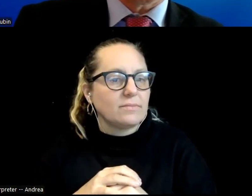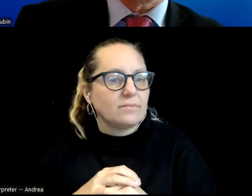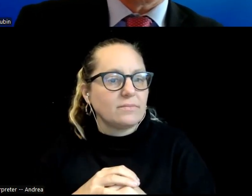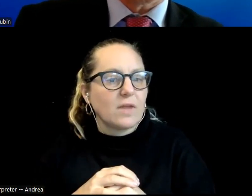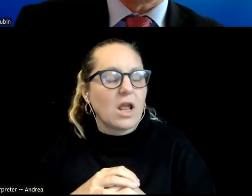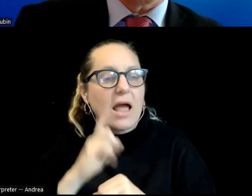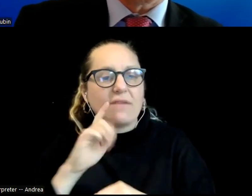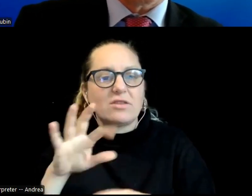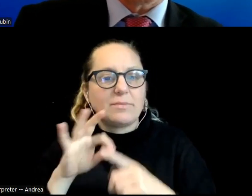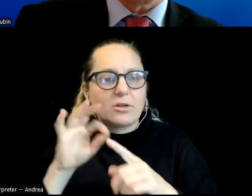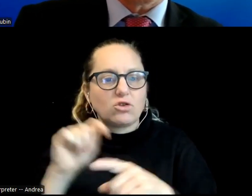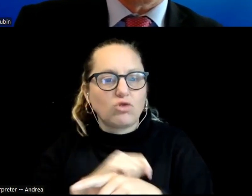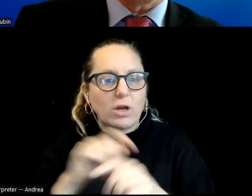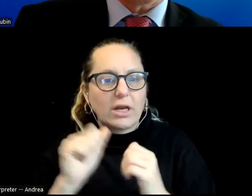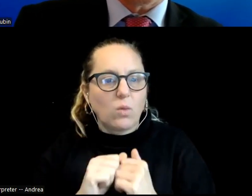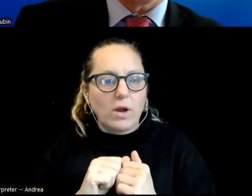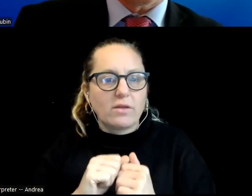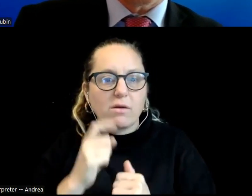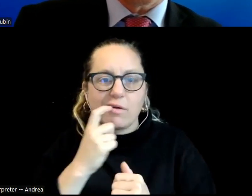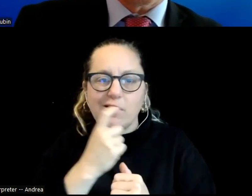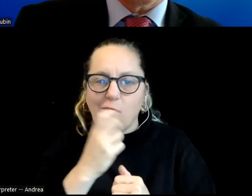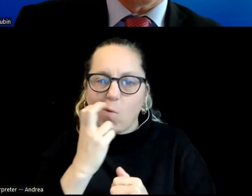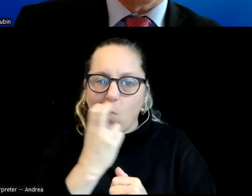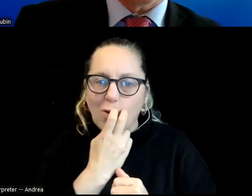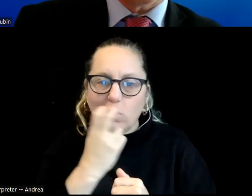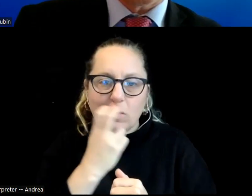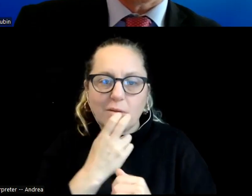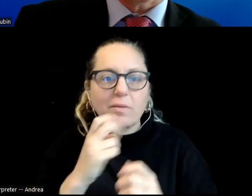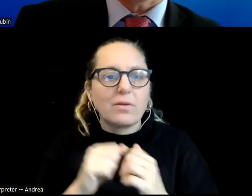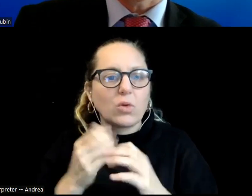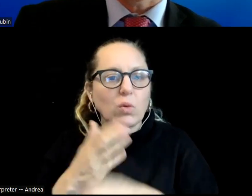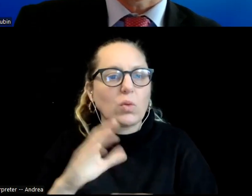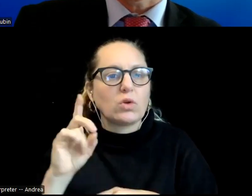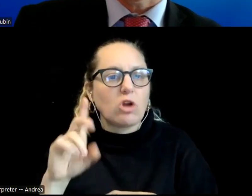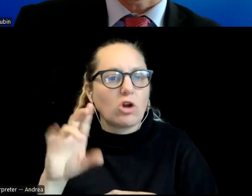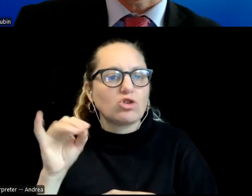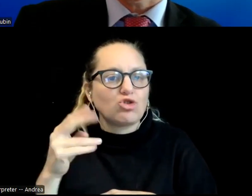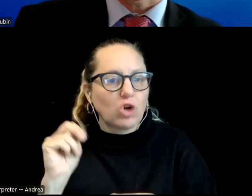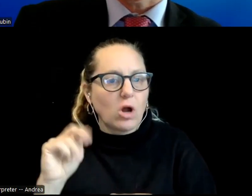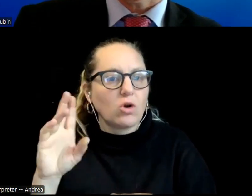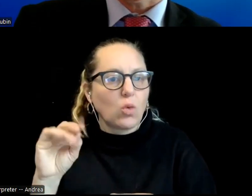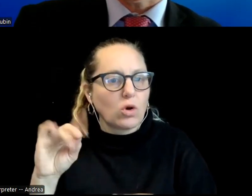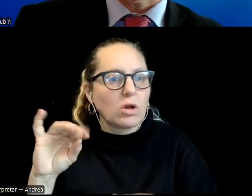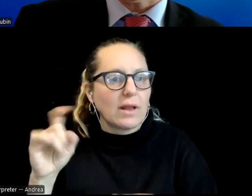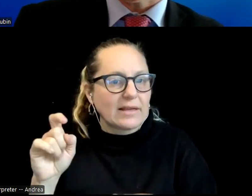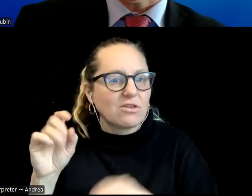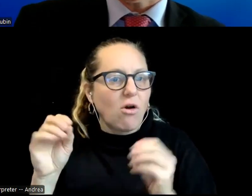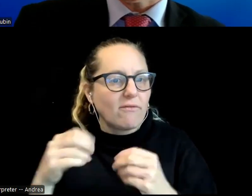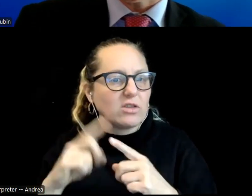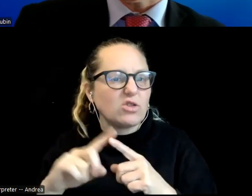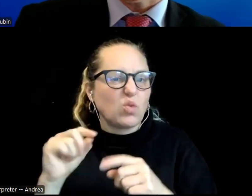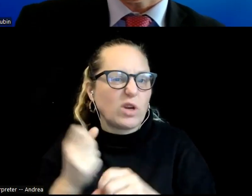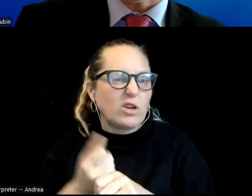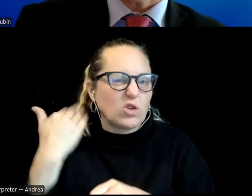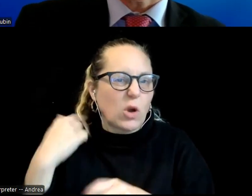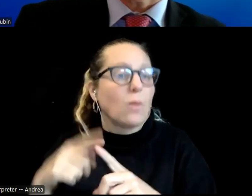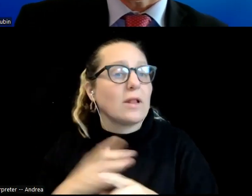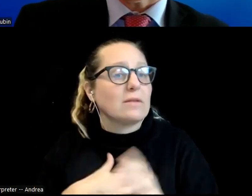special training with orthodontics through Dr. John Quadalak's office about 20 years ago. That's my